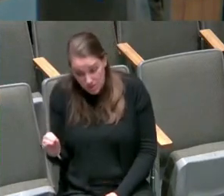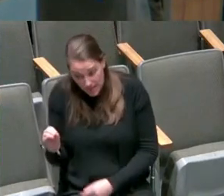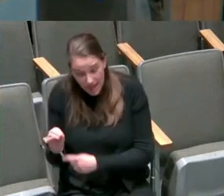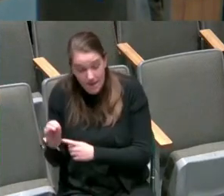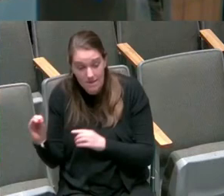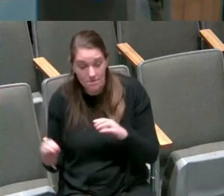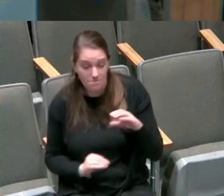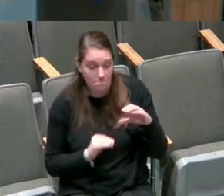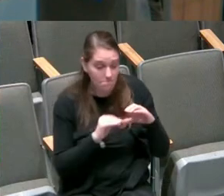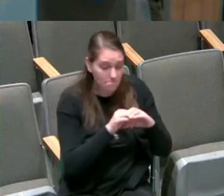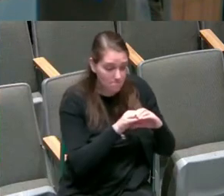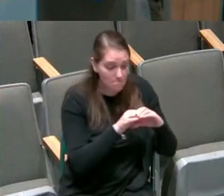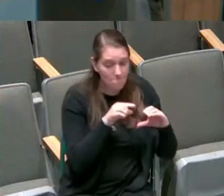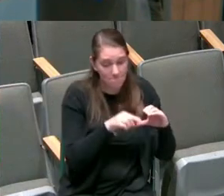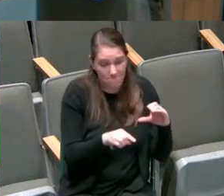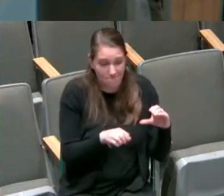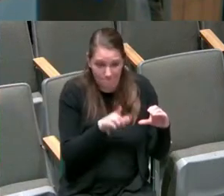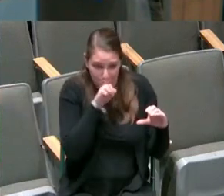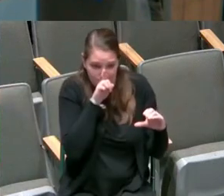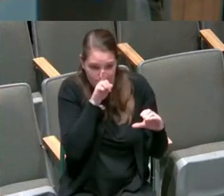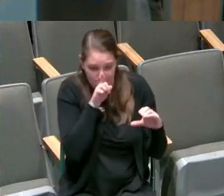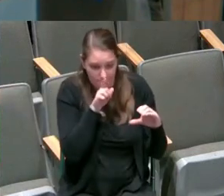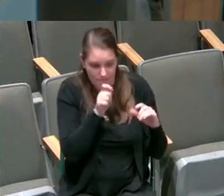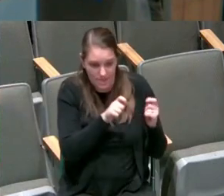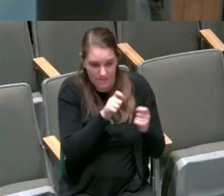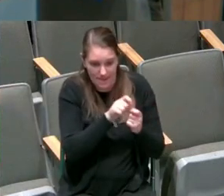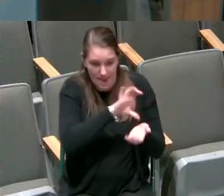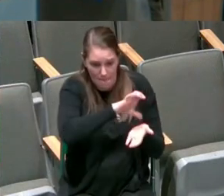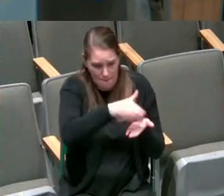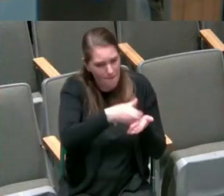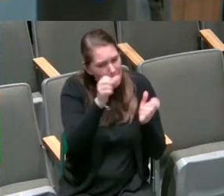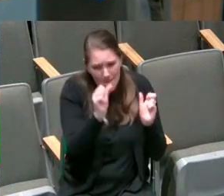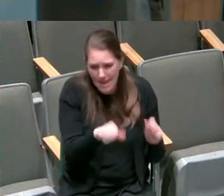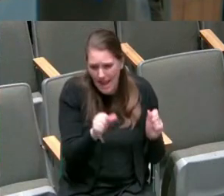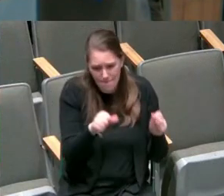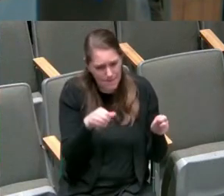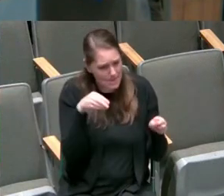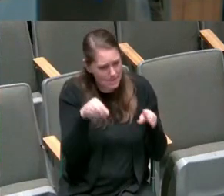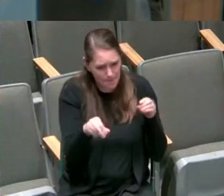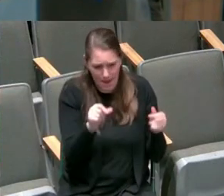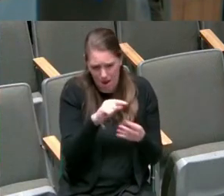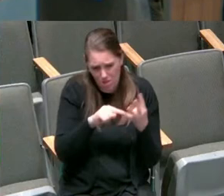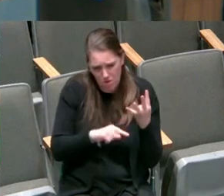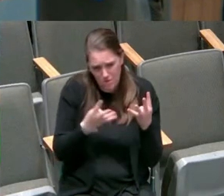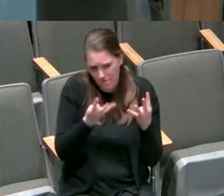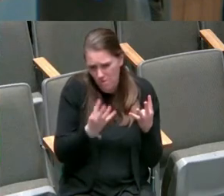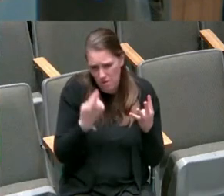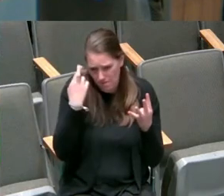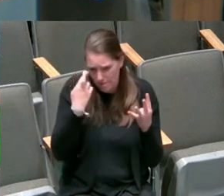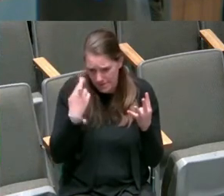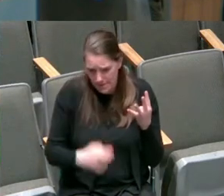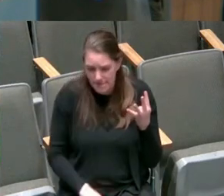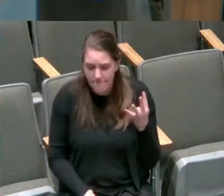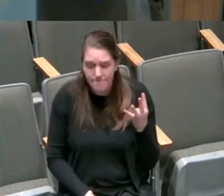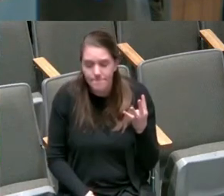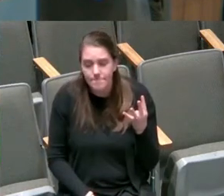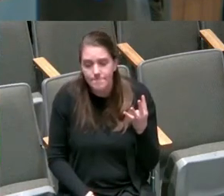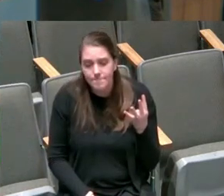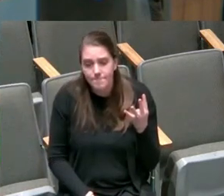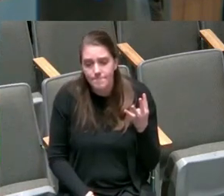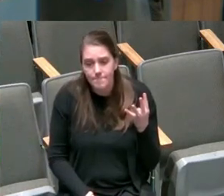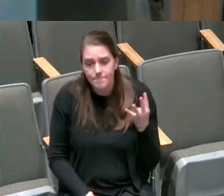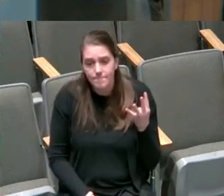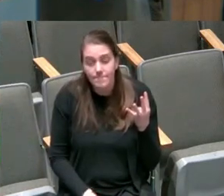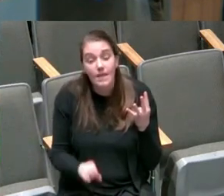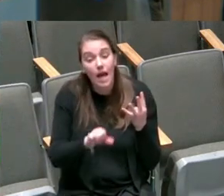uh basically an undesignated amount which can be spent on any of those four purposes uh